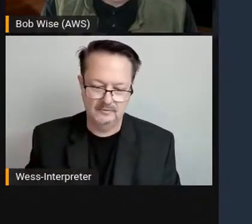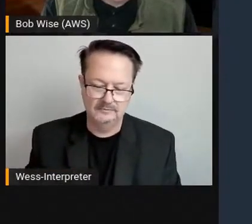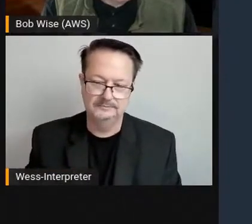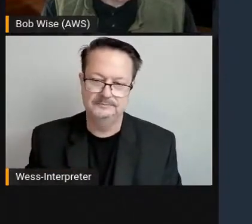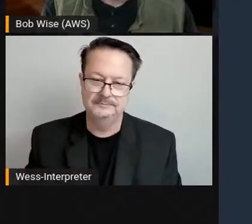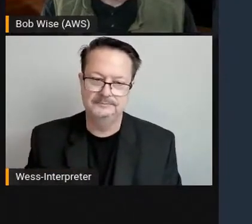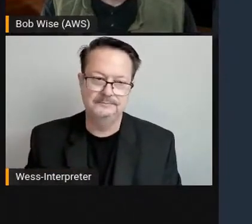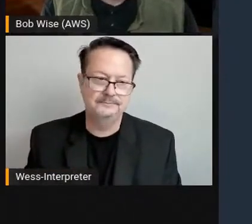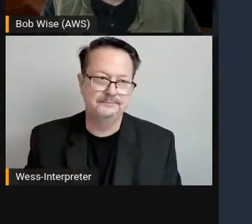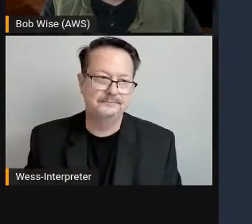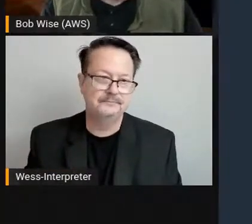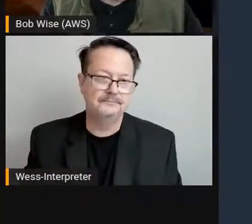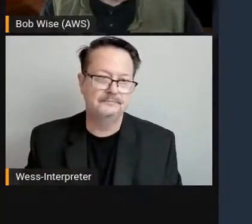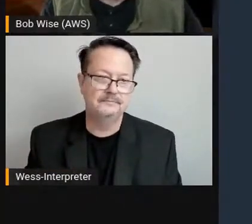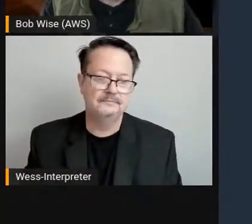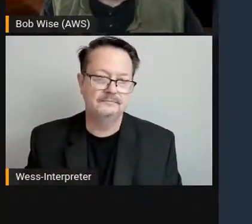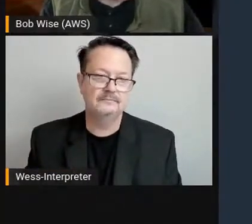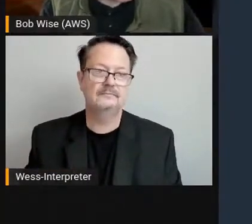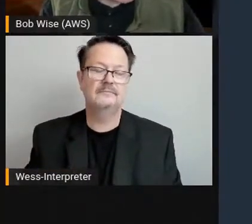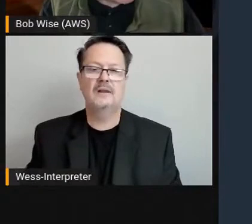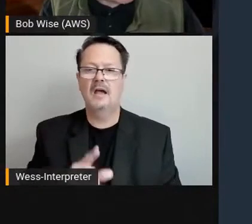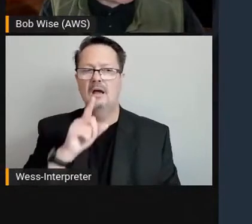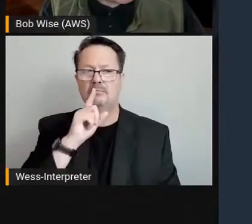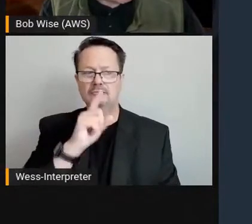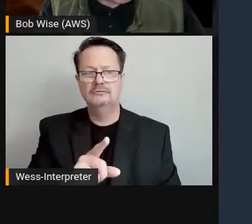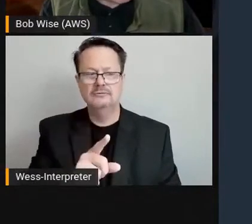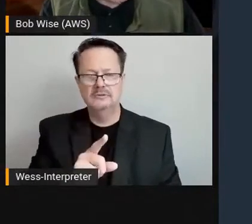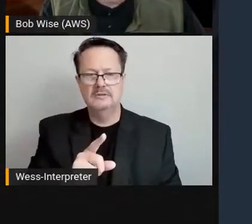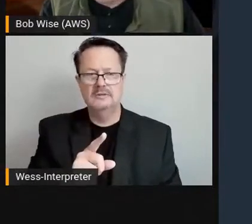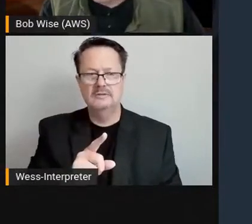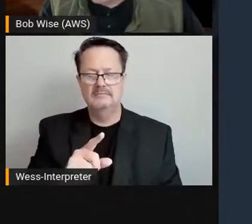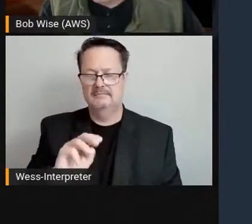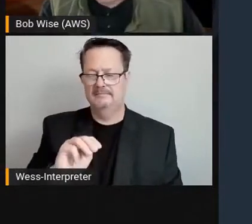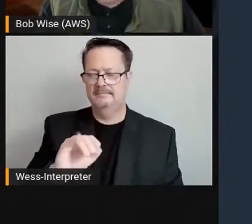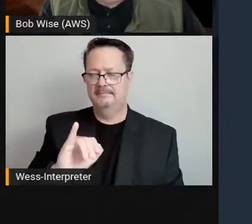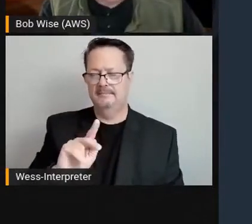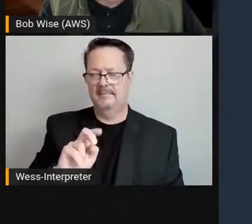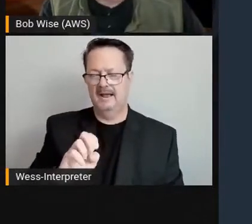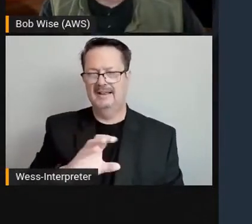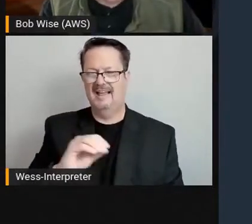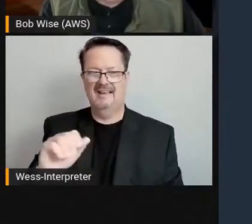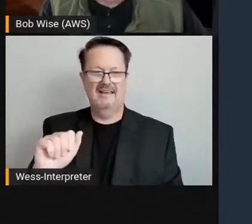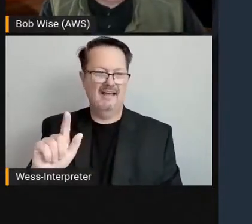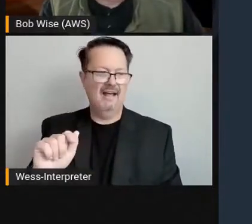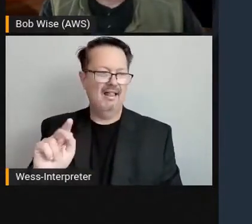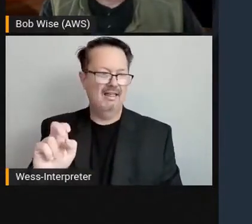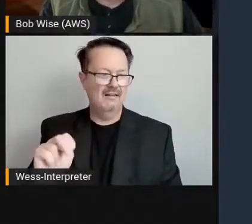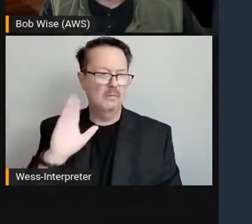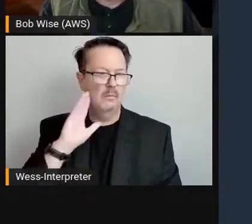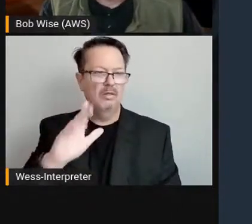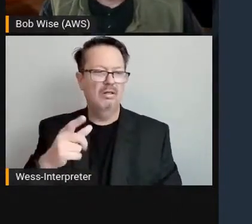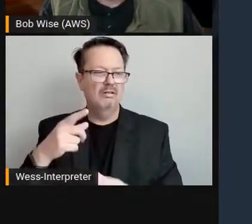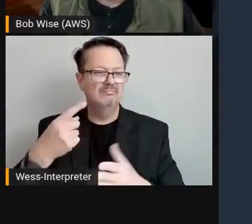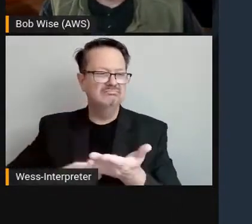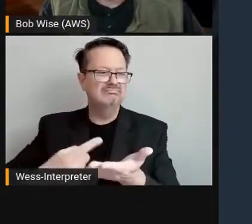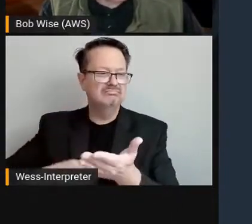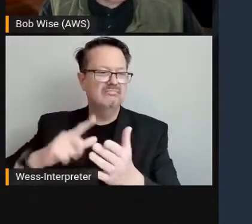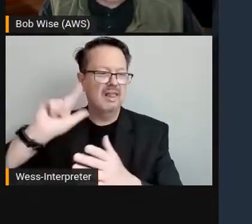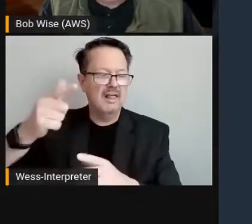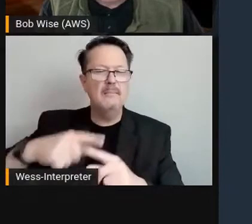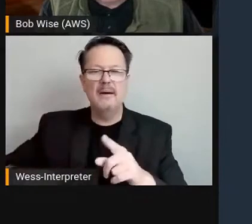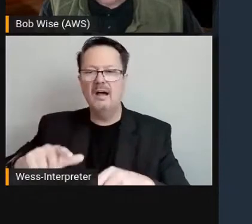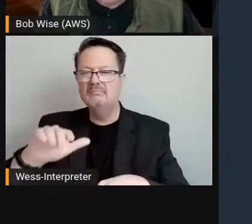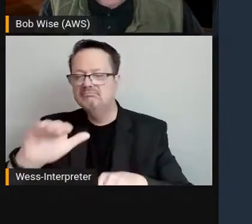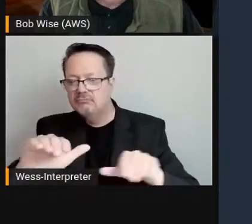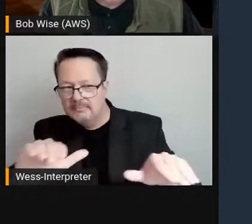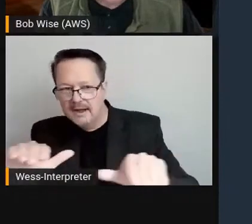add-on. I'm sure Mike and Alan are going to cover this later, but just a reminder, the